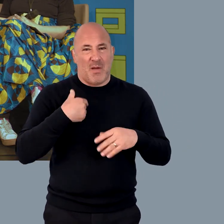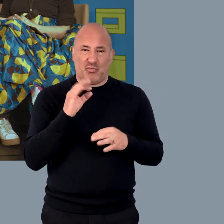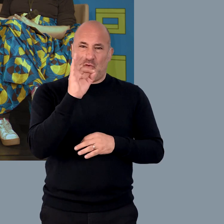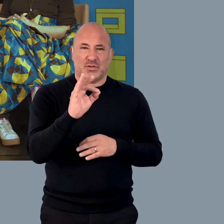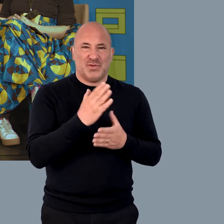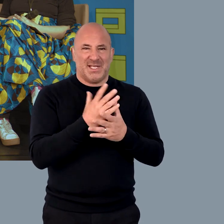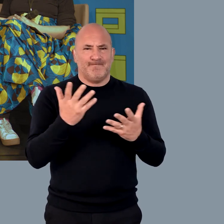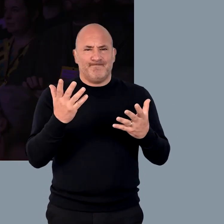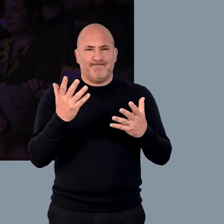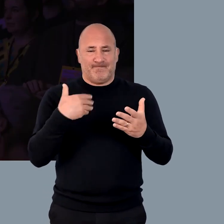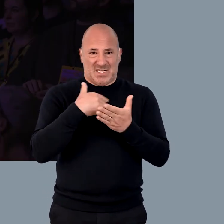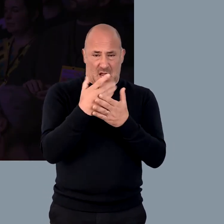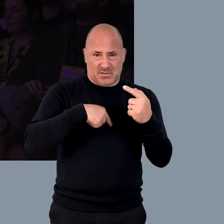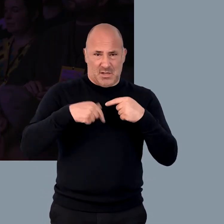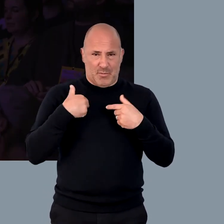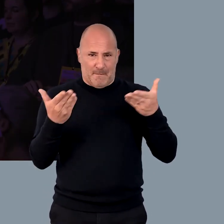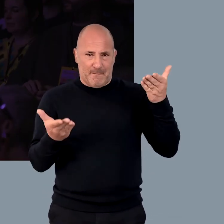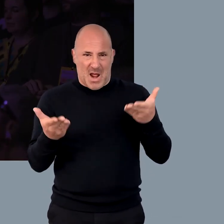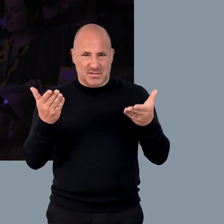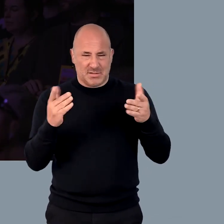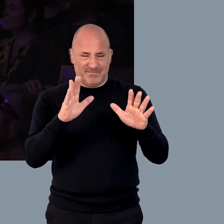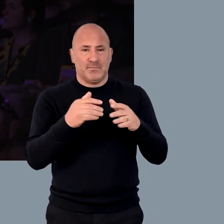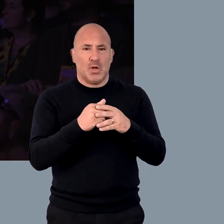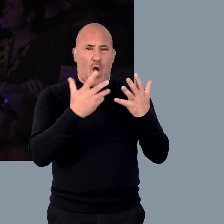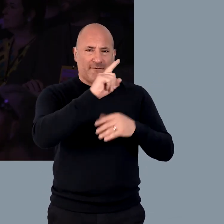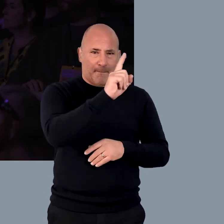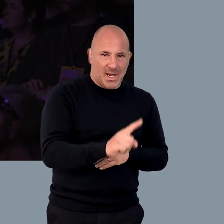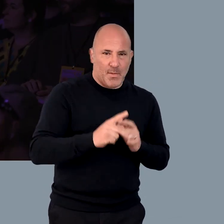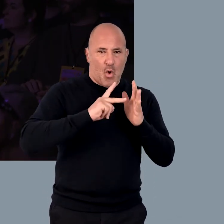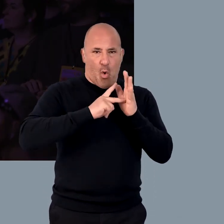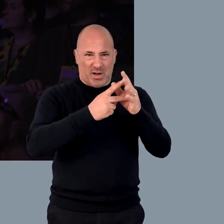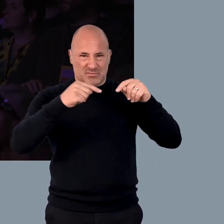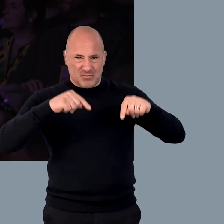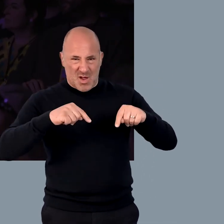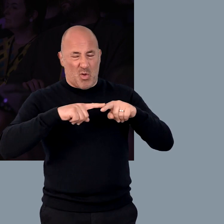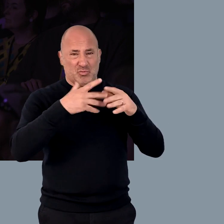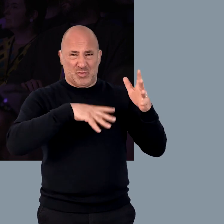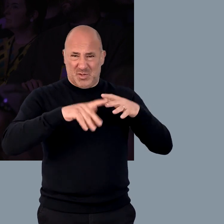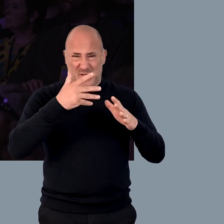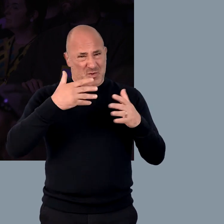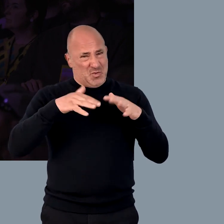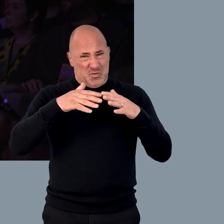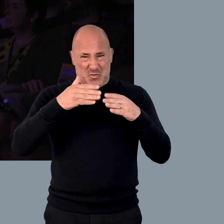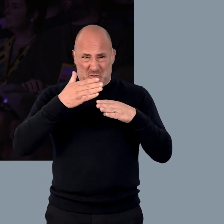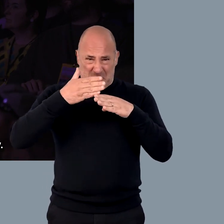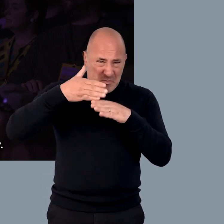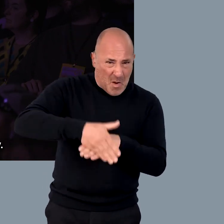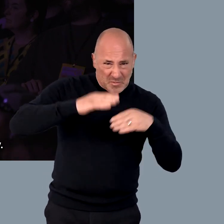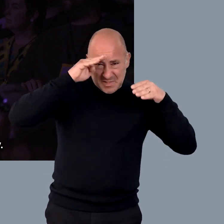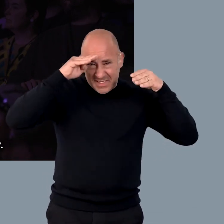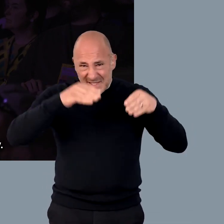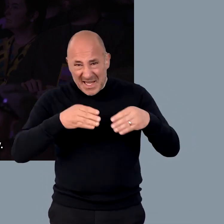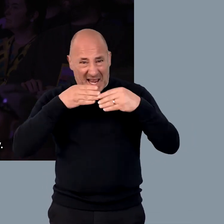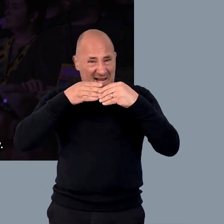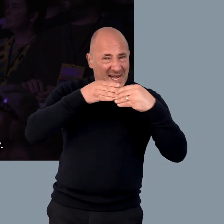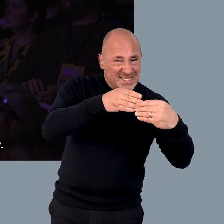comes to this conversation. But I guess my question is about how we balance as a sector the fact that lots of people, lots of organisations in this room and the wider